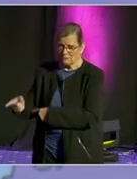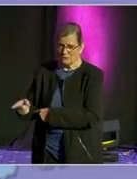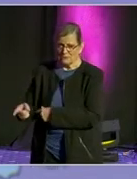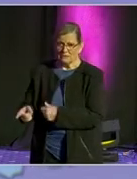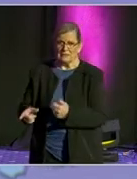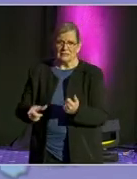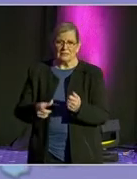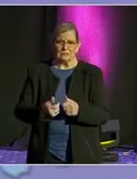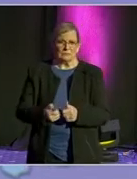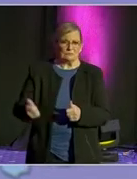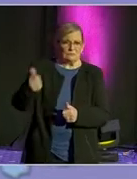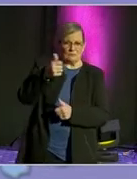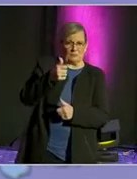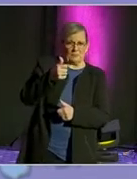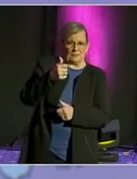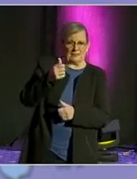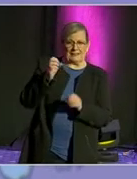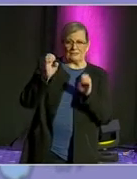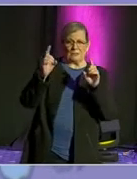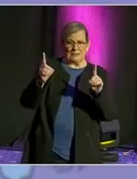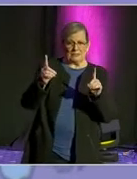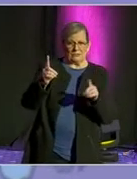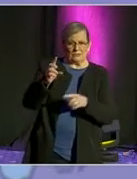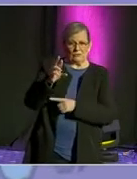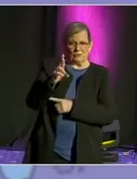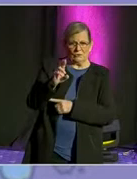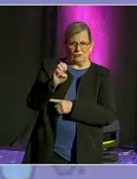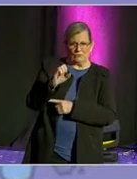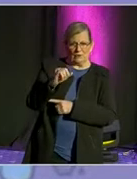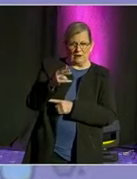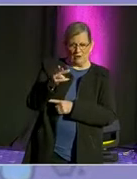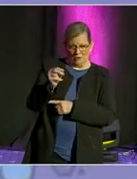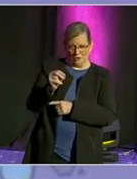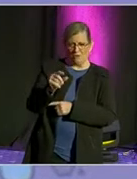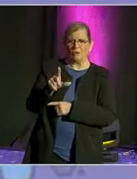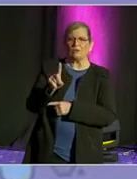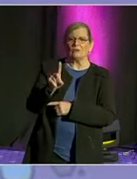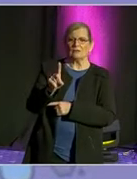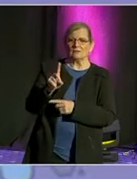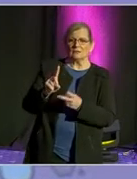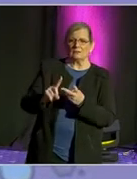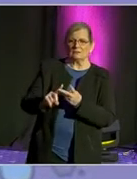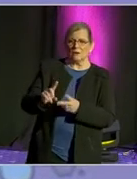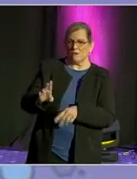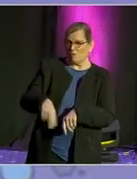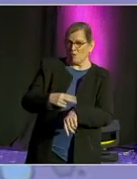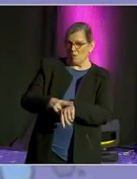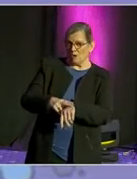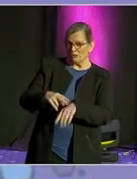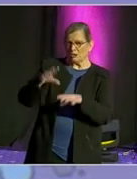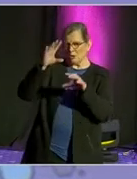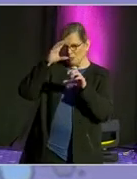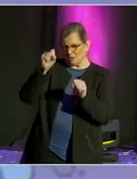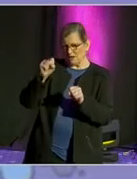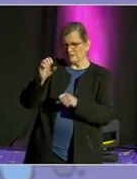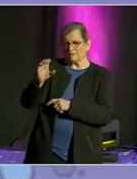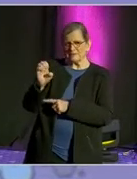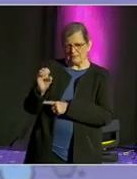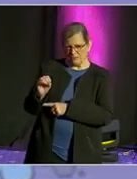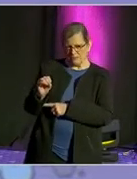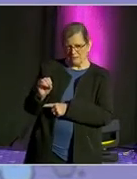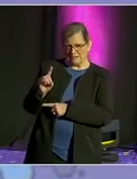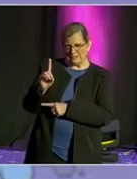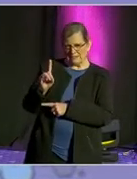to Ambassador Tomita, and of course to Diana Mayhew for all of their continued support of this amazing event. Now, the Deputy